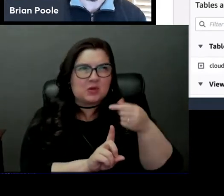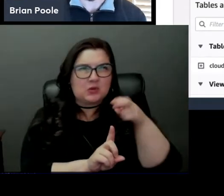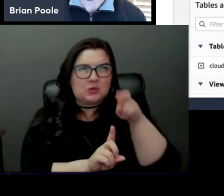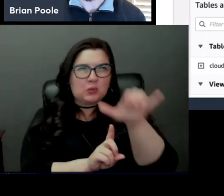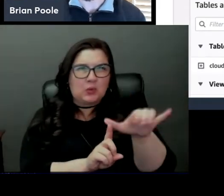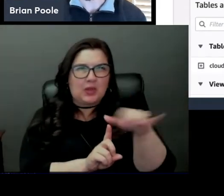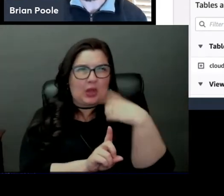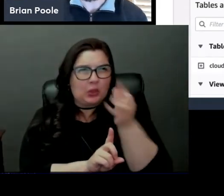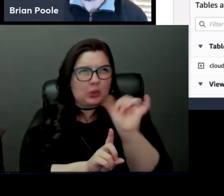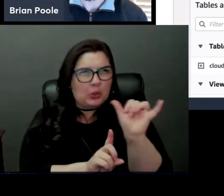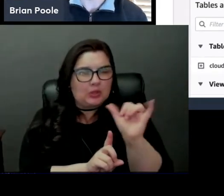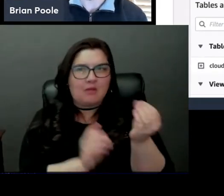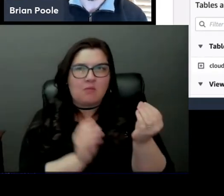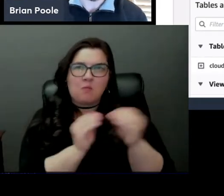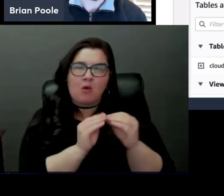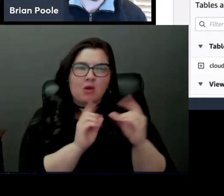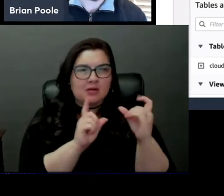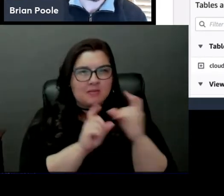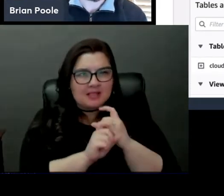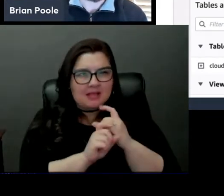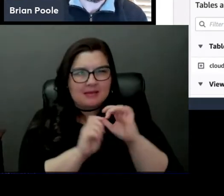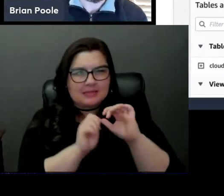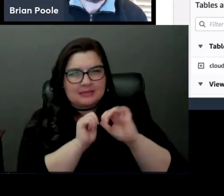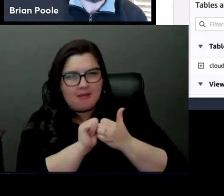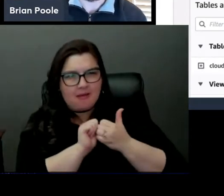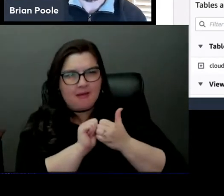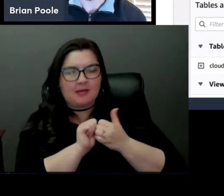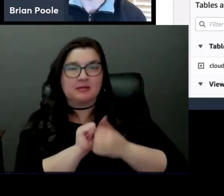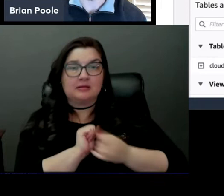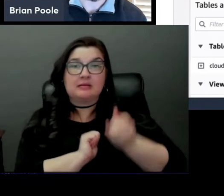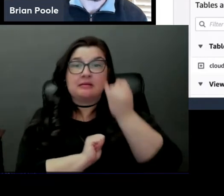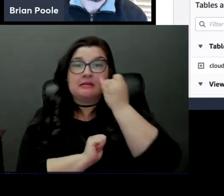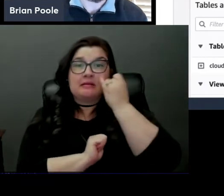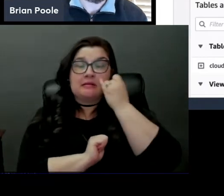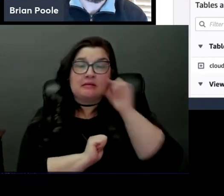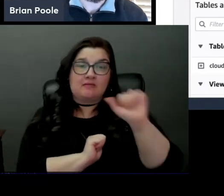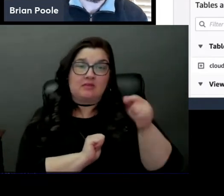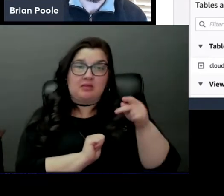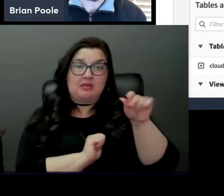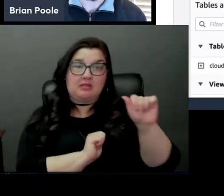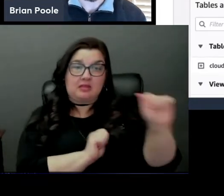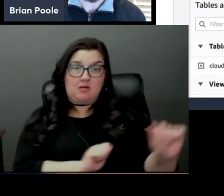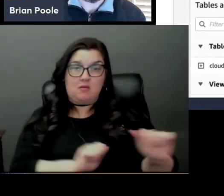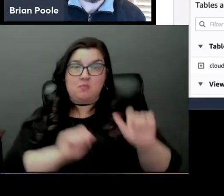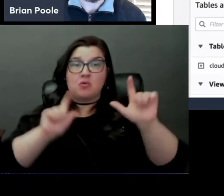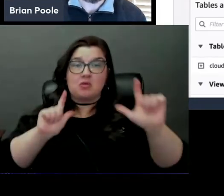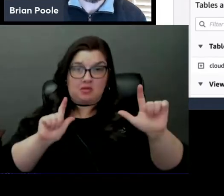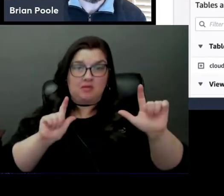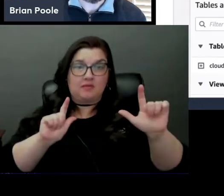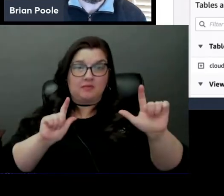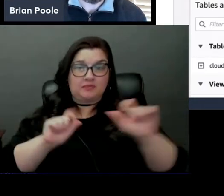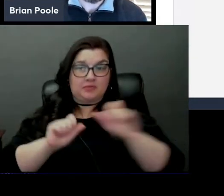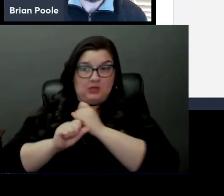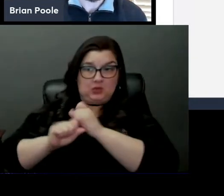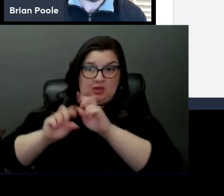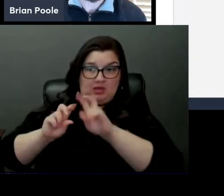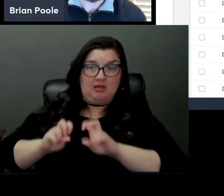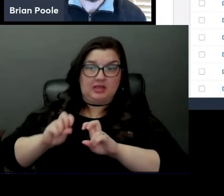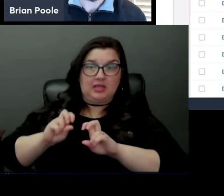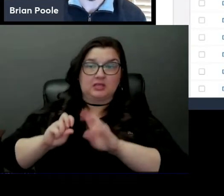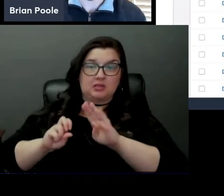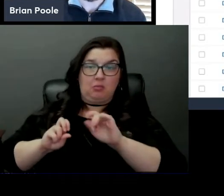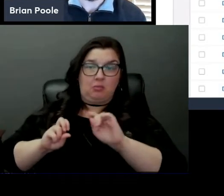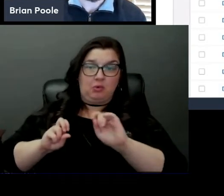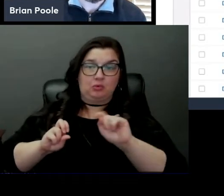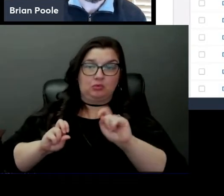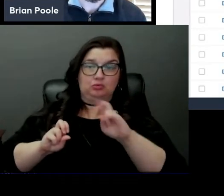something more complex? And so if you were in Athena after you had run the Security Analytics Bootstrap, you could click on